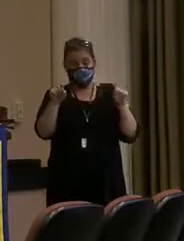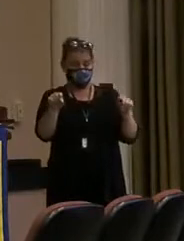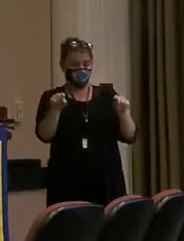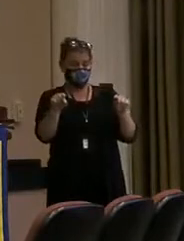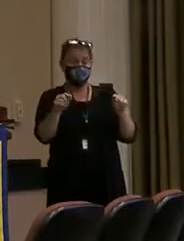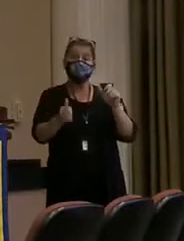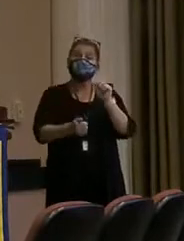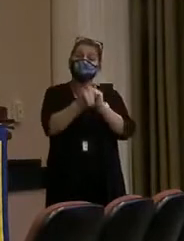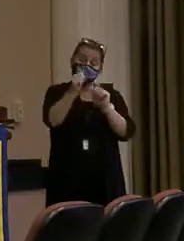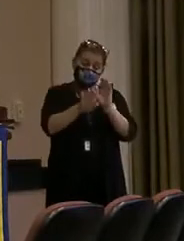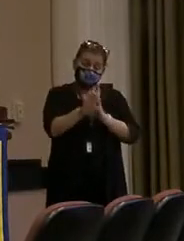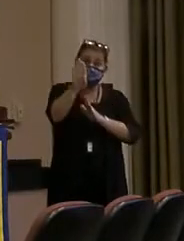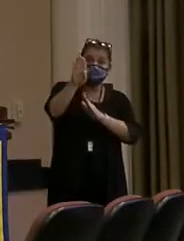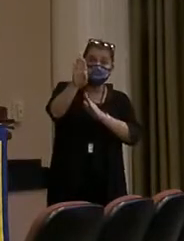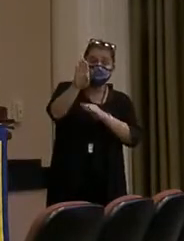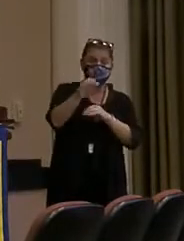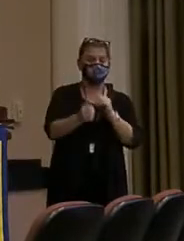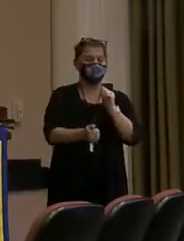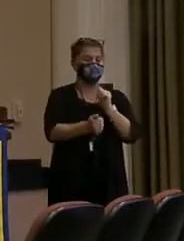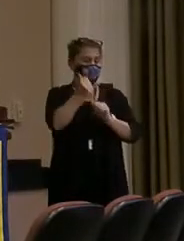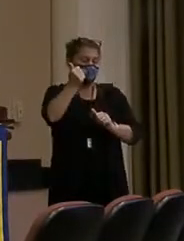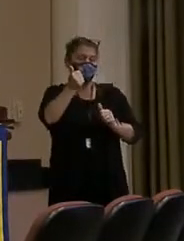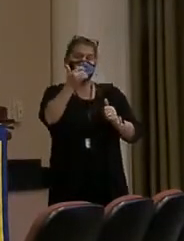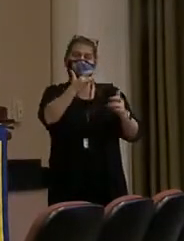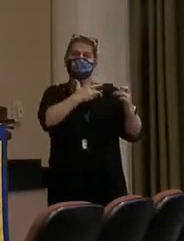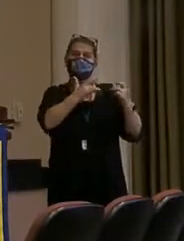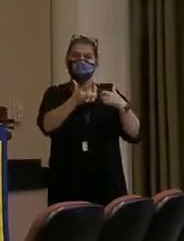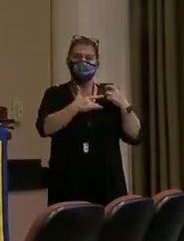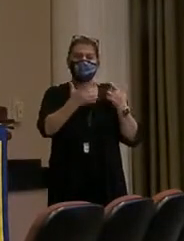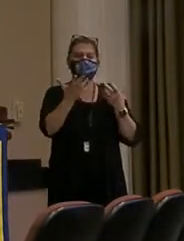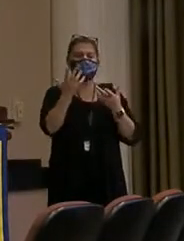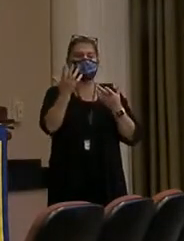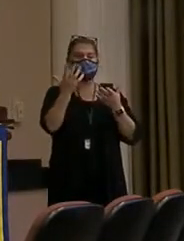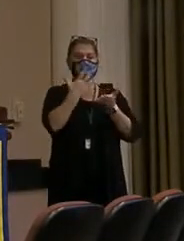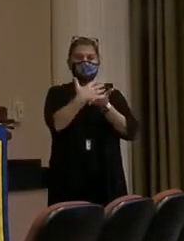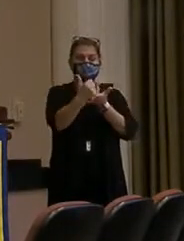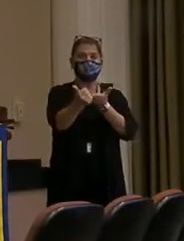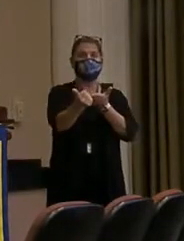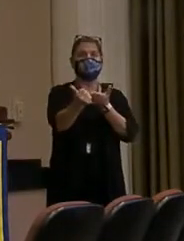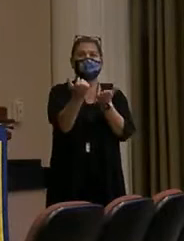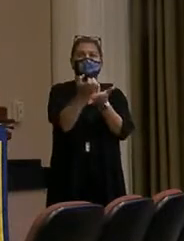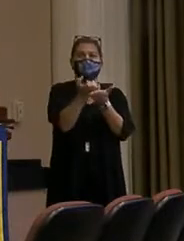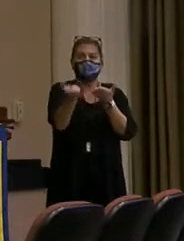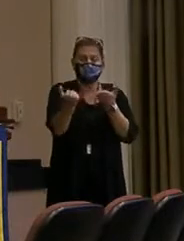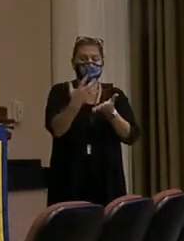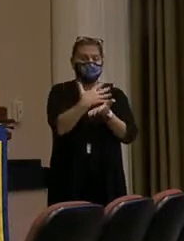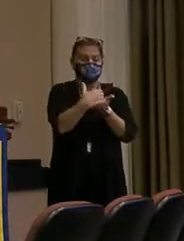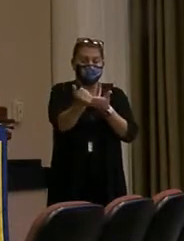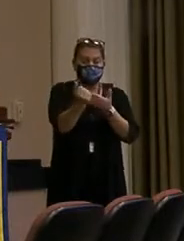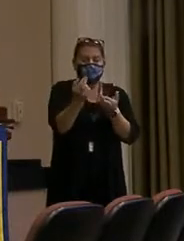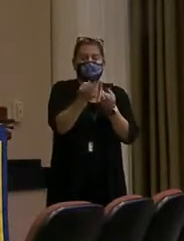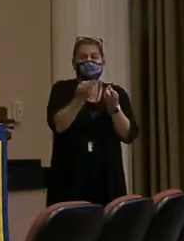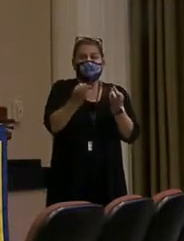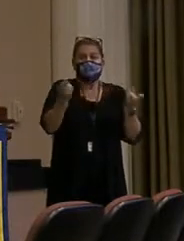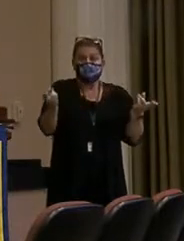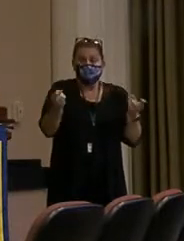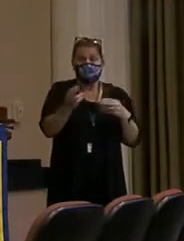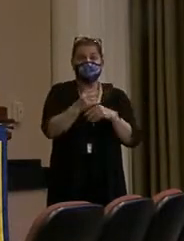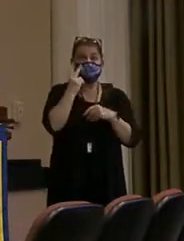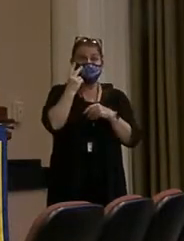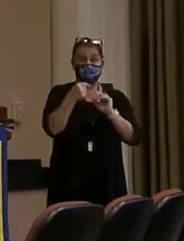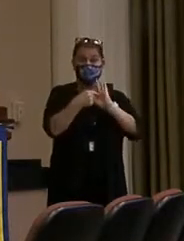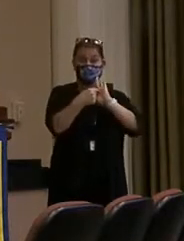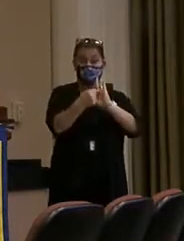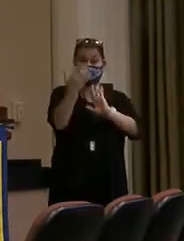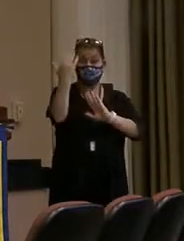most surge, when we were most worried about our patients not having resources. I've shown you